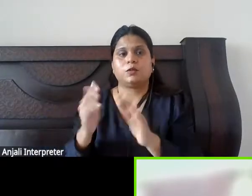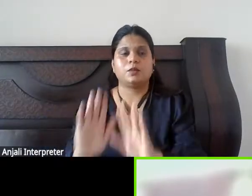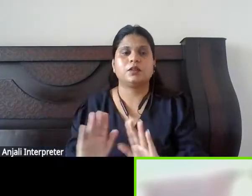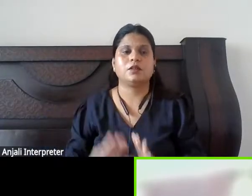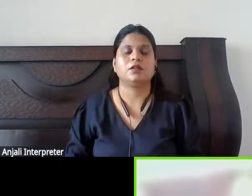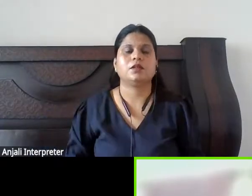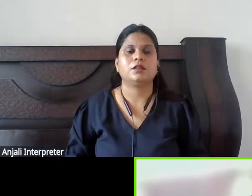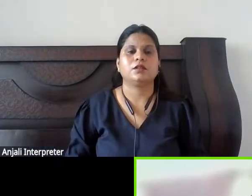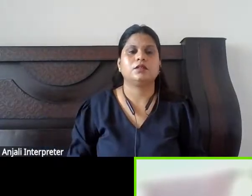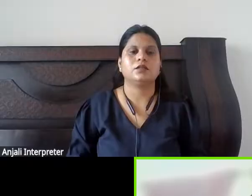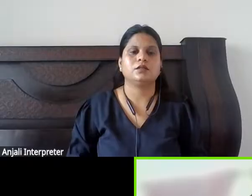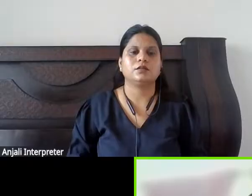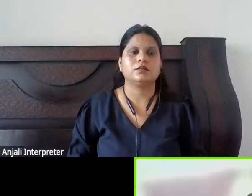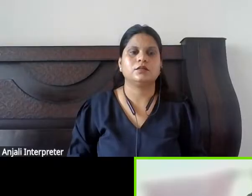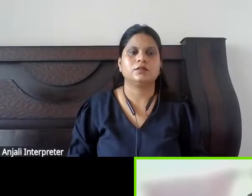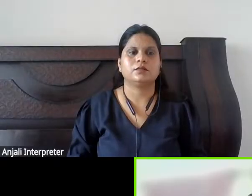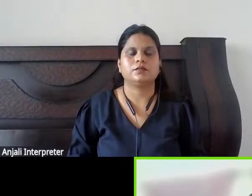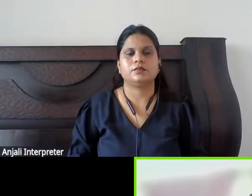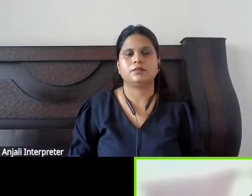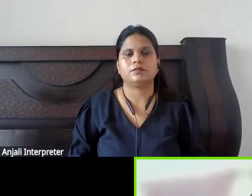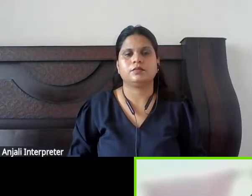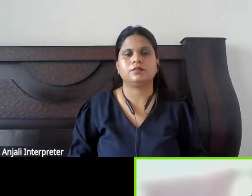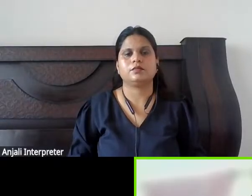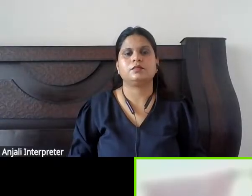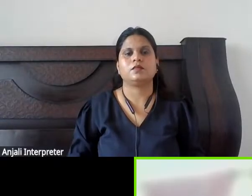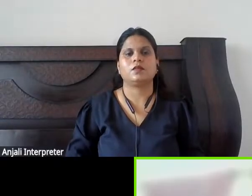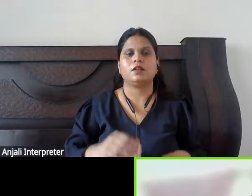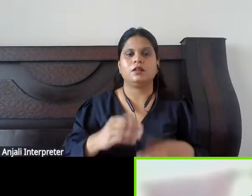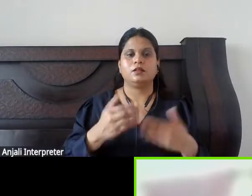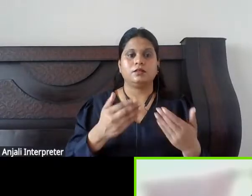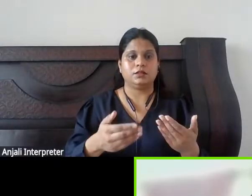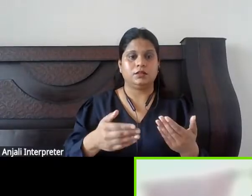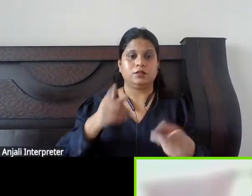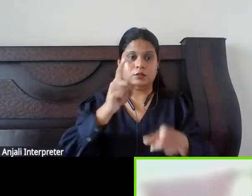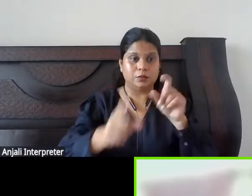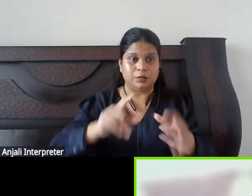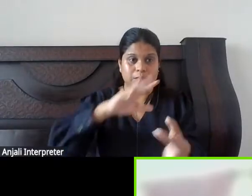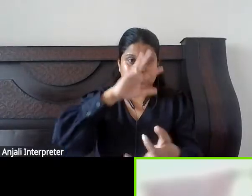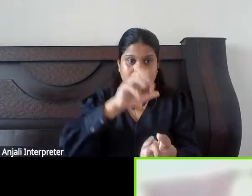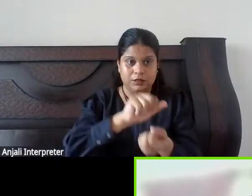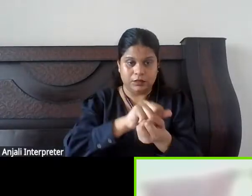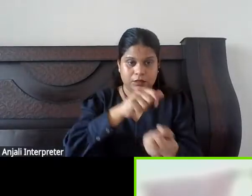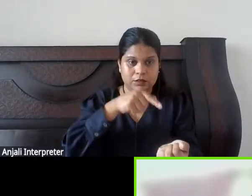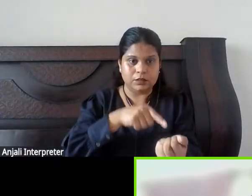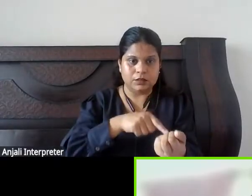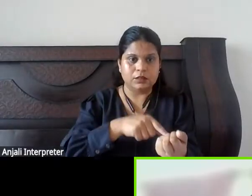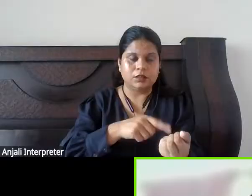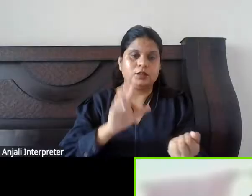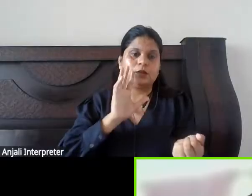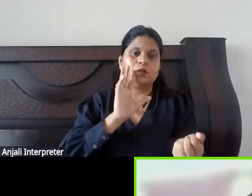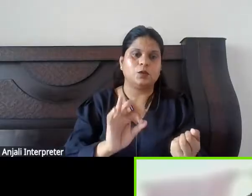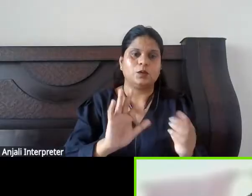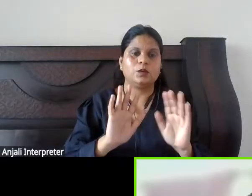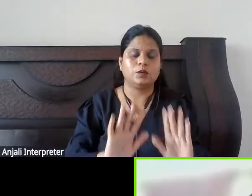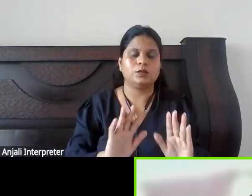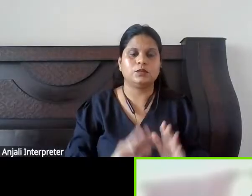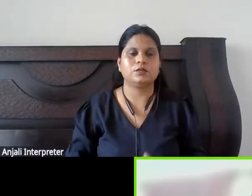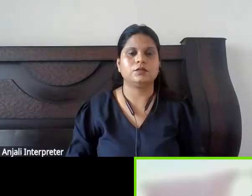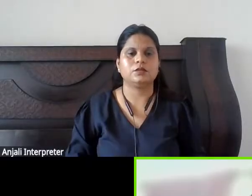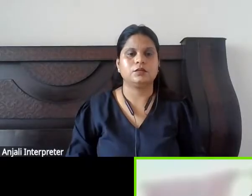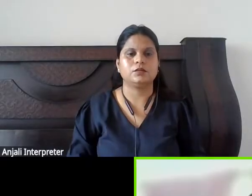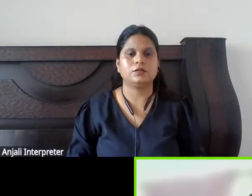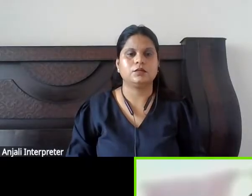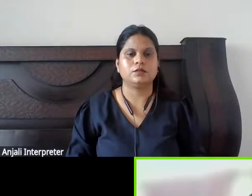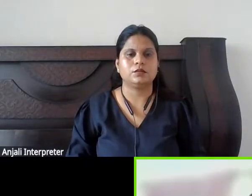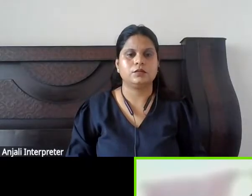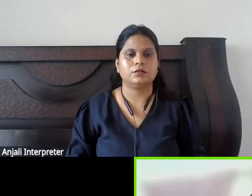I mean, of course, Sense has a huge network. You've been there So please, guide and